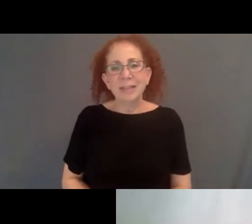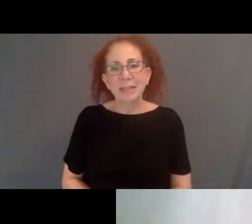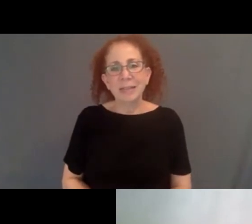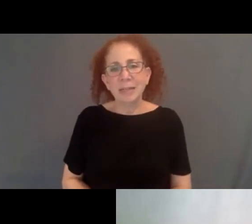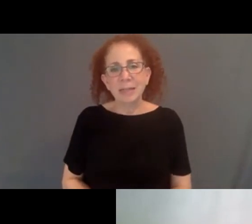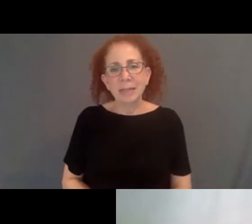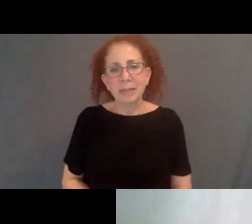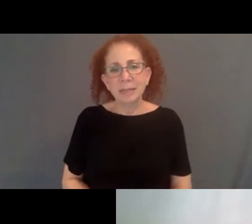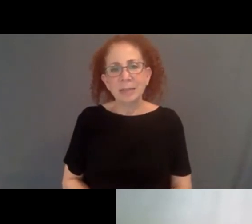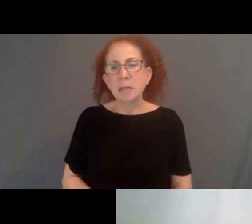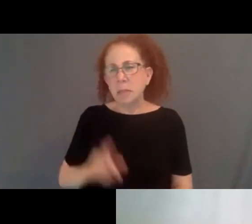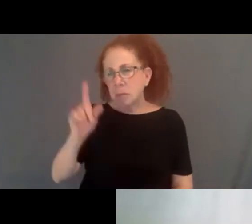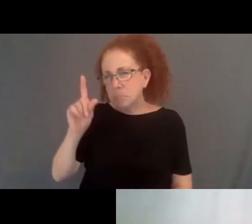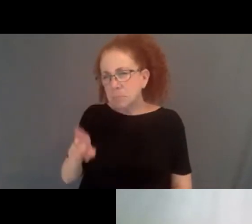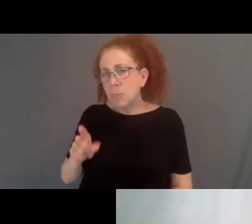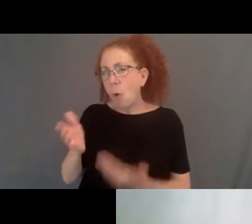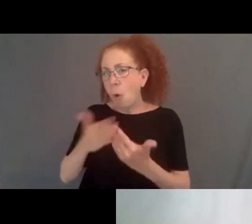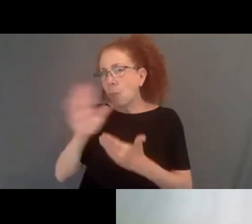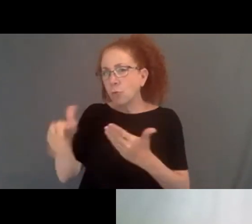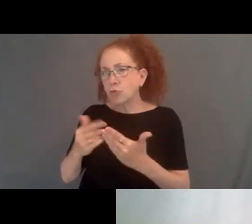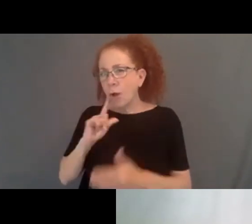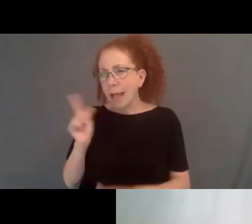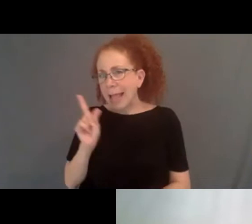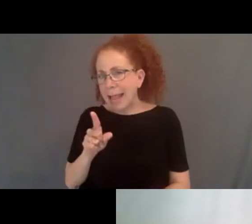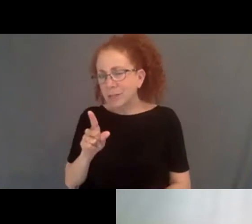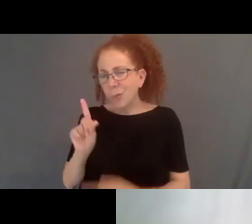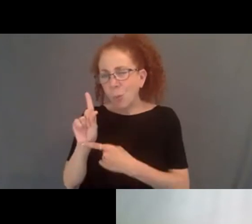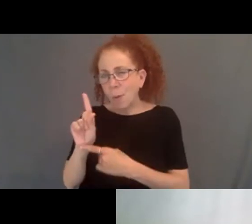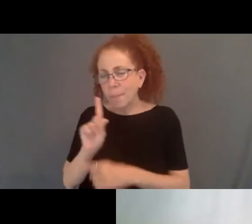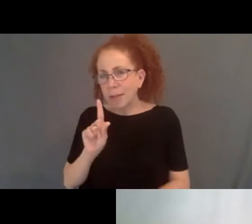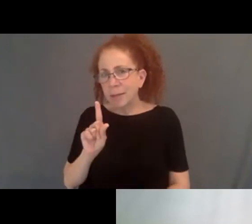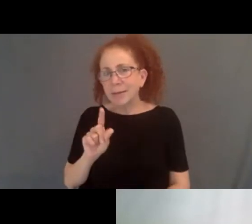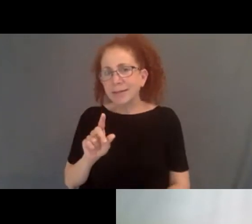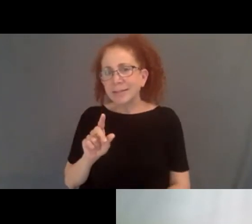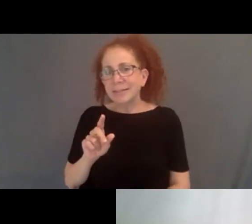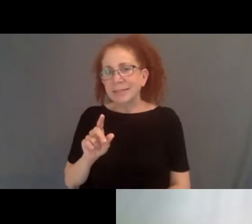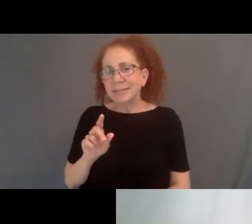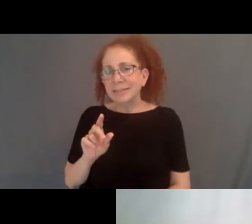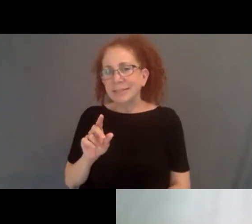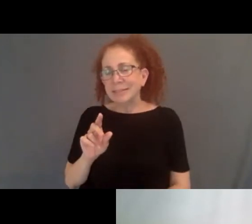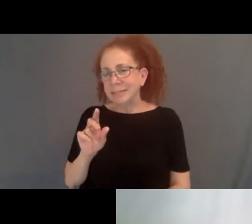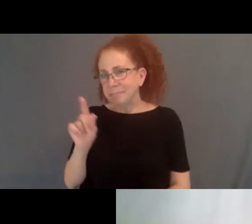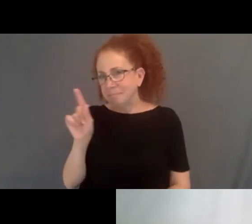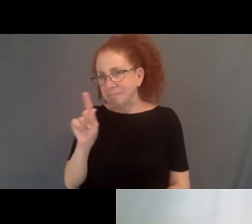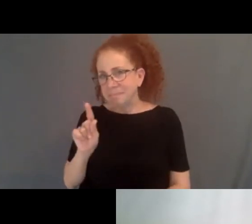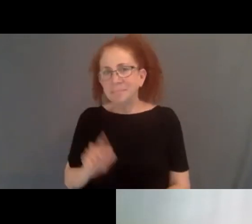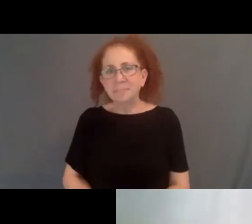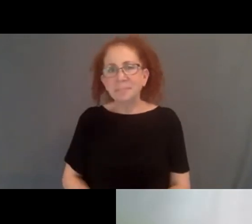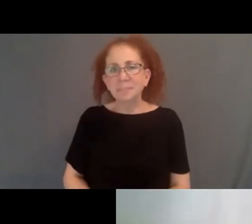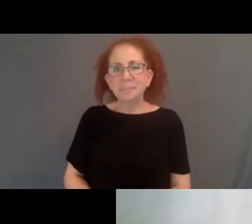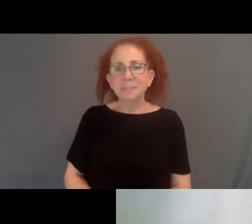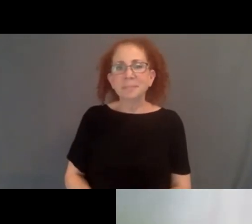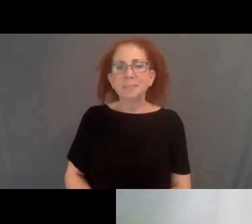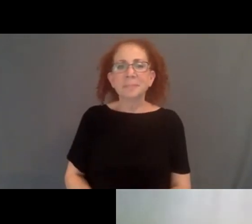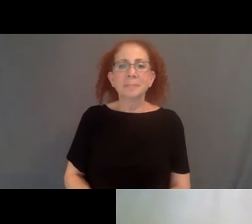And I think we've gotten through almost all of the questions, but it'll take me a minute to me and everyone else that's here tonight working on the behind the